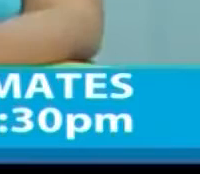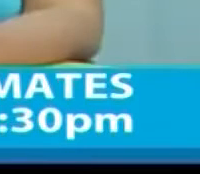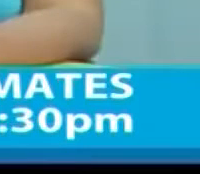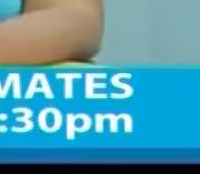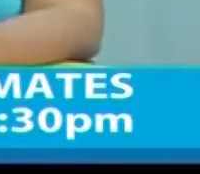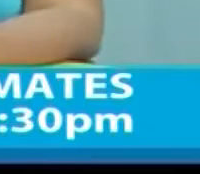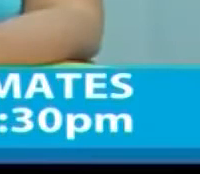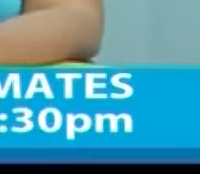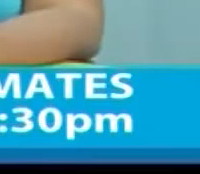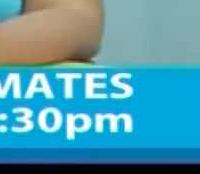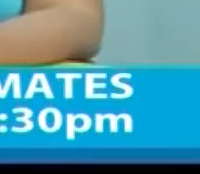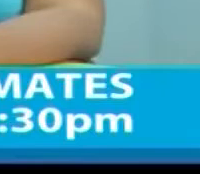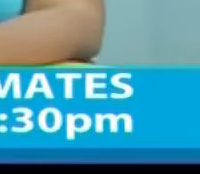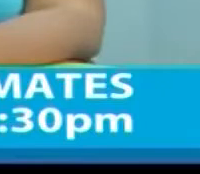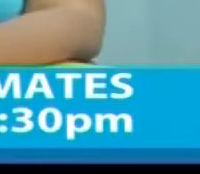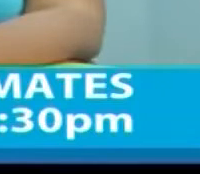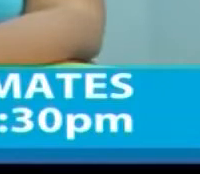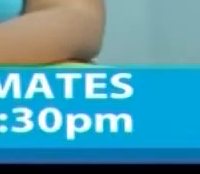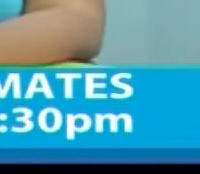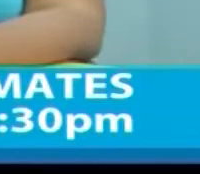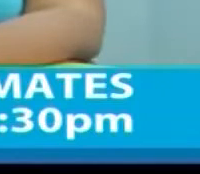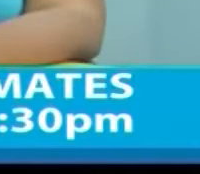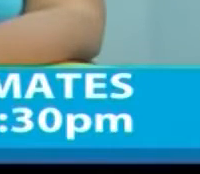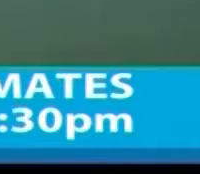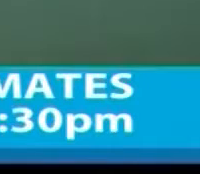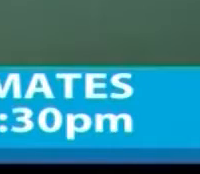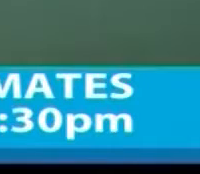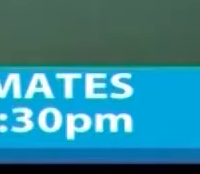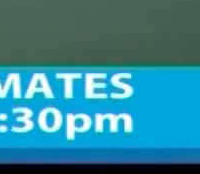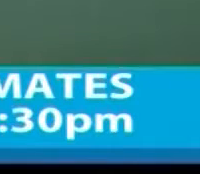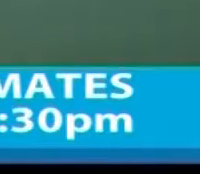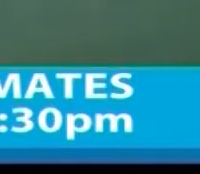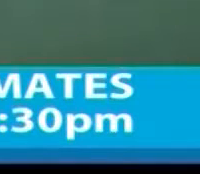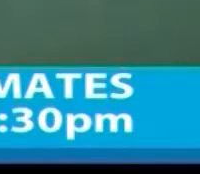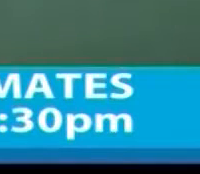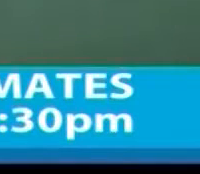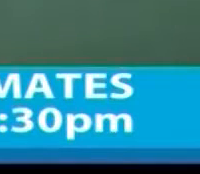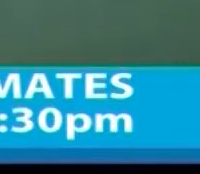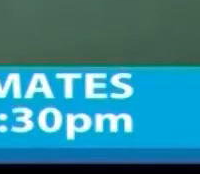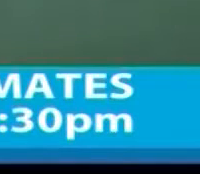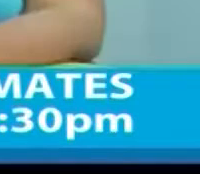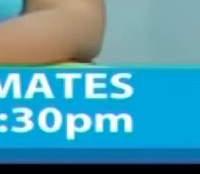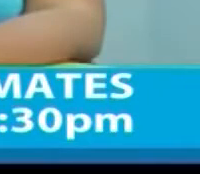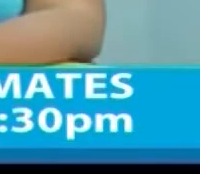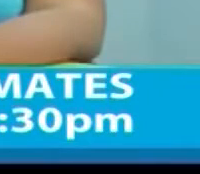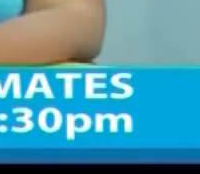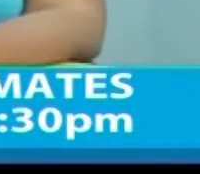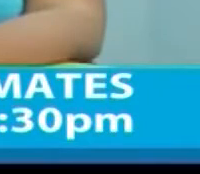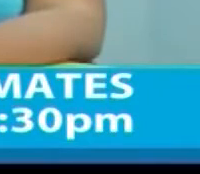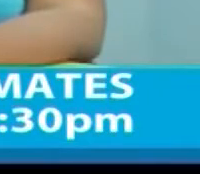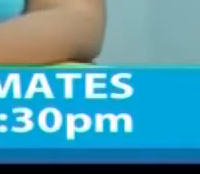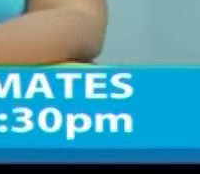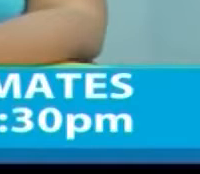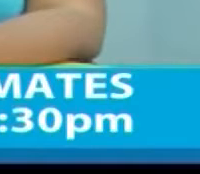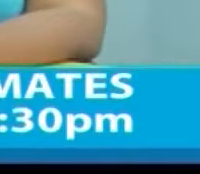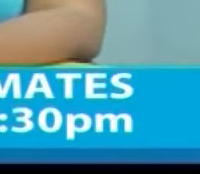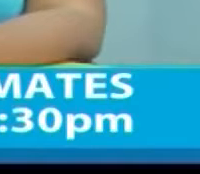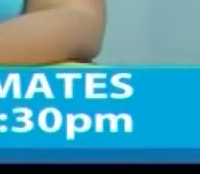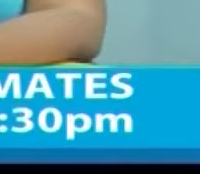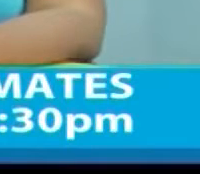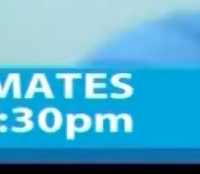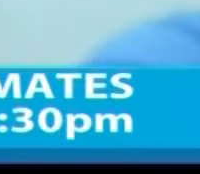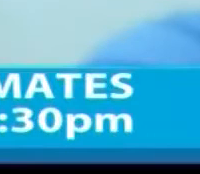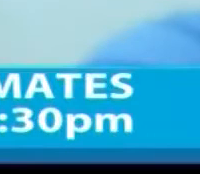do. Teacher, that is unacceptable. This is not what we signed up for. This environment is worse than